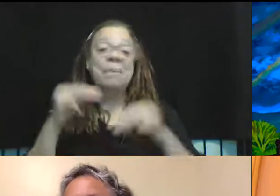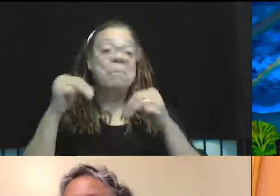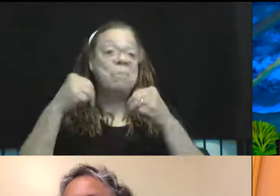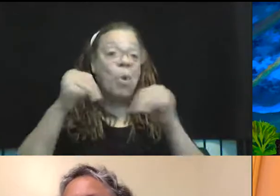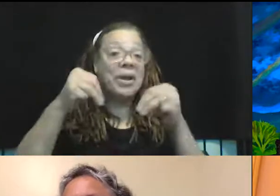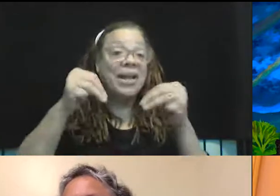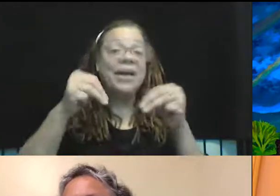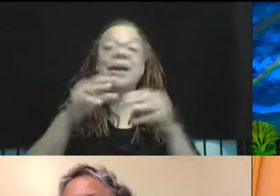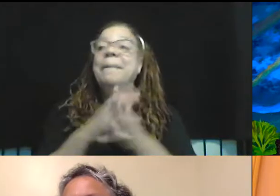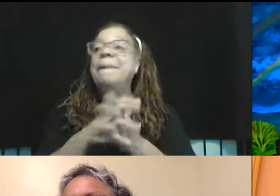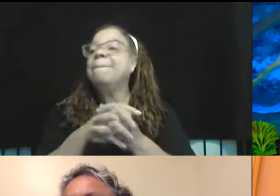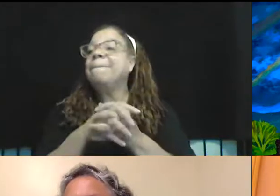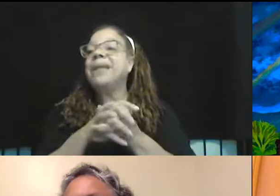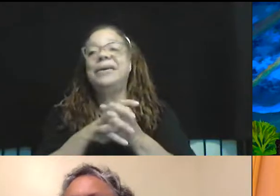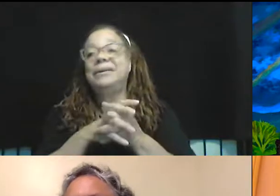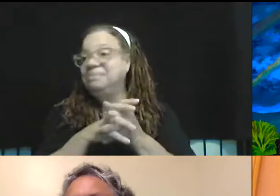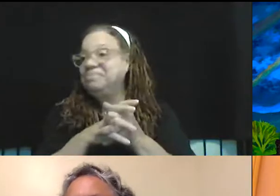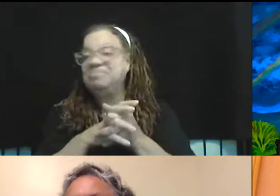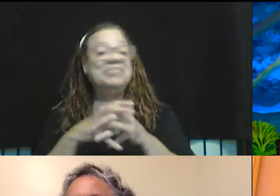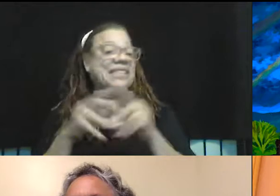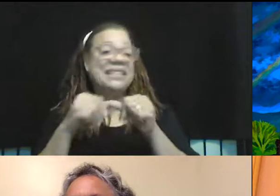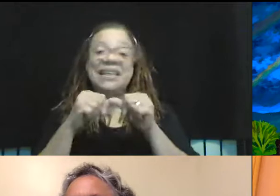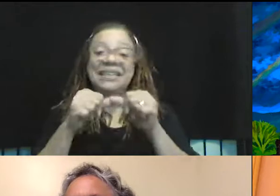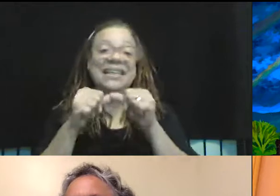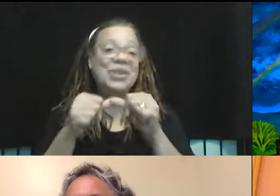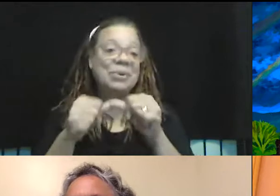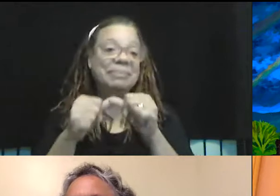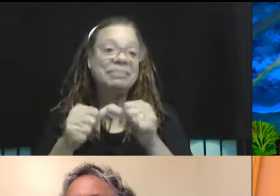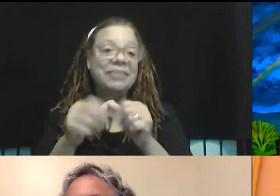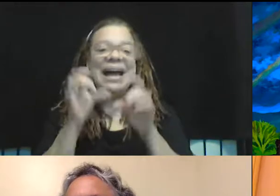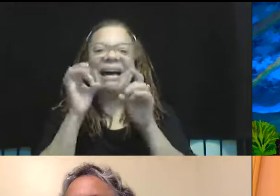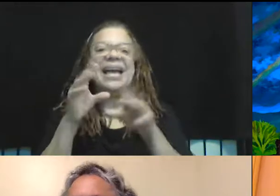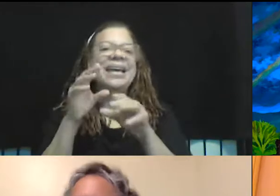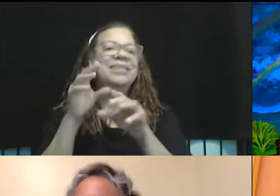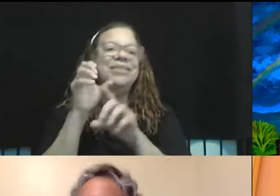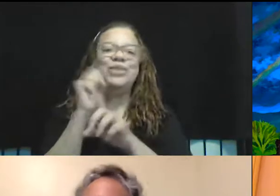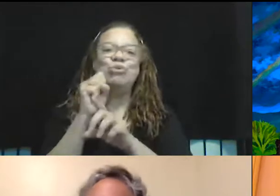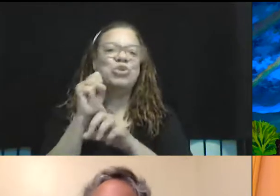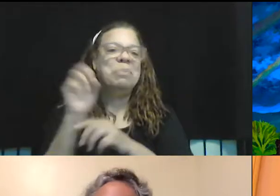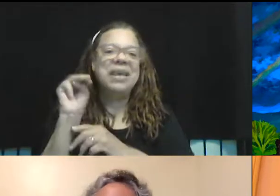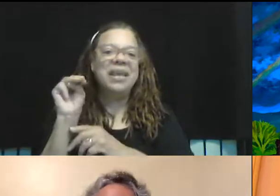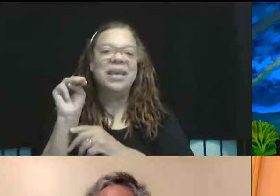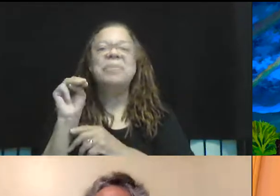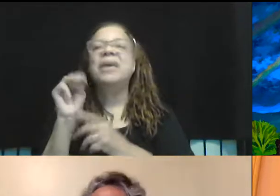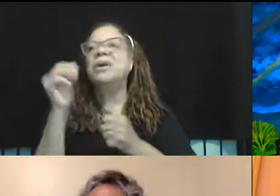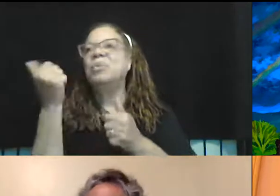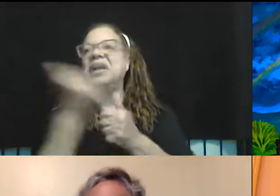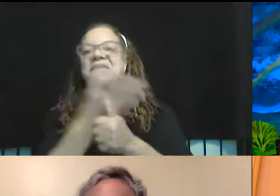really trying to market myself more because I hate social media, but with everything going on, I